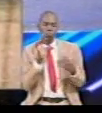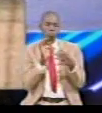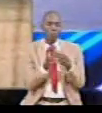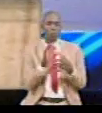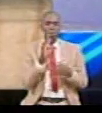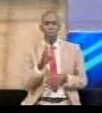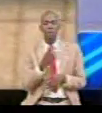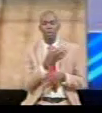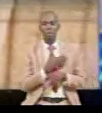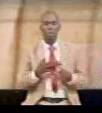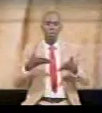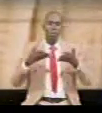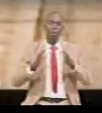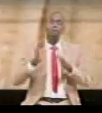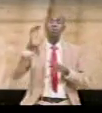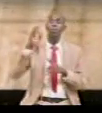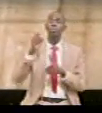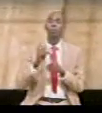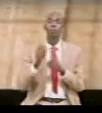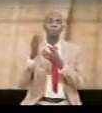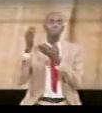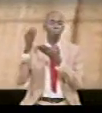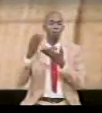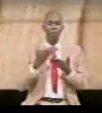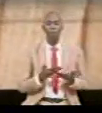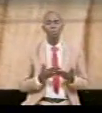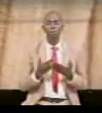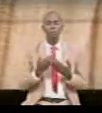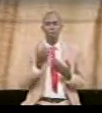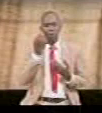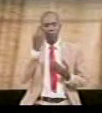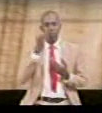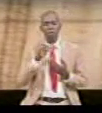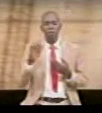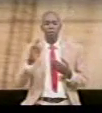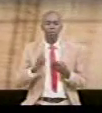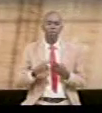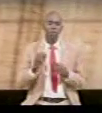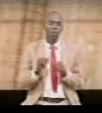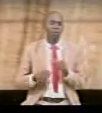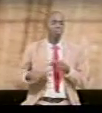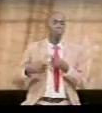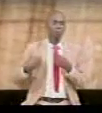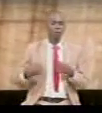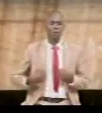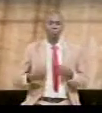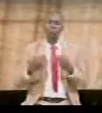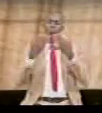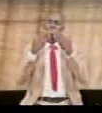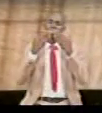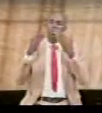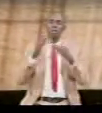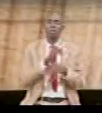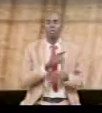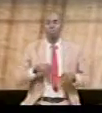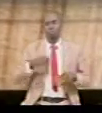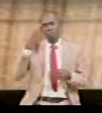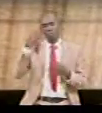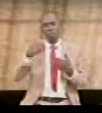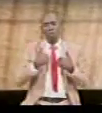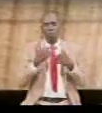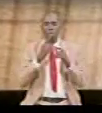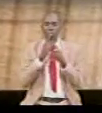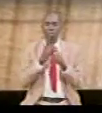your word bring illumination to every heart. Thank you, Lord, because we know you have